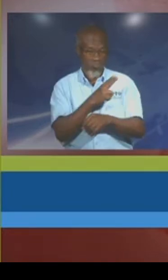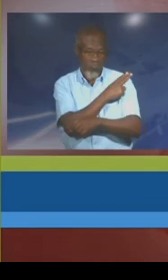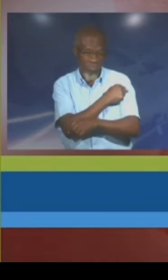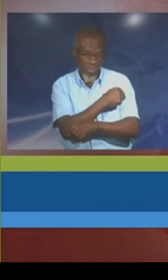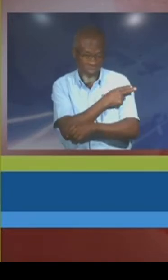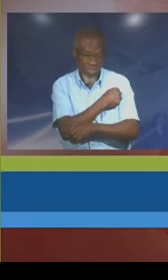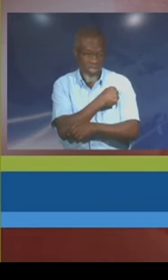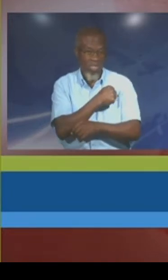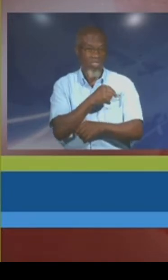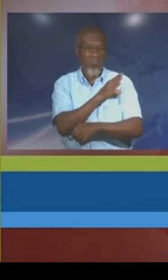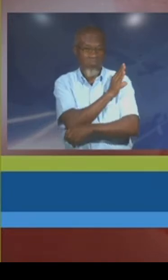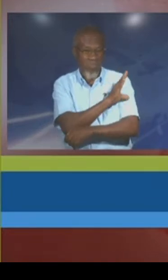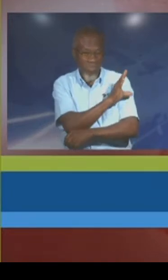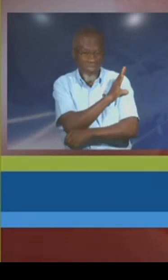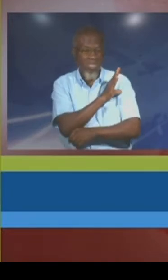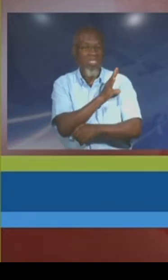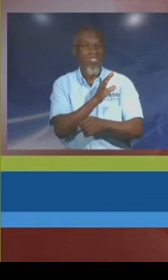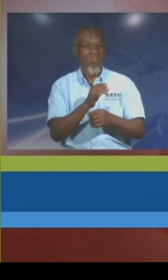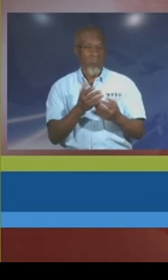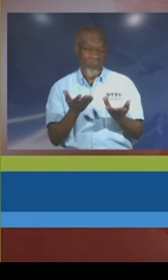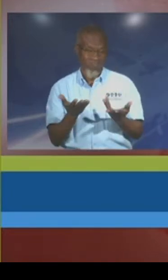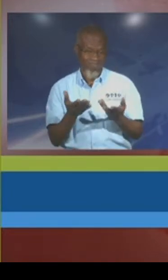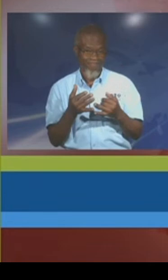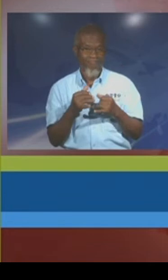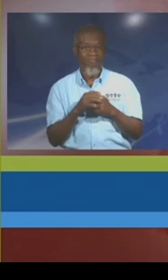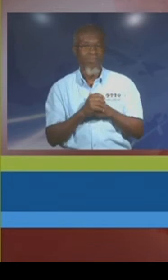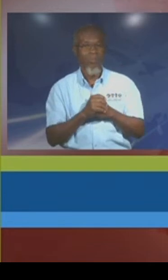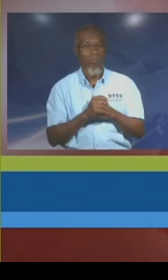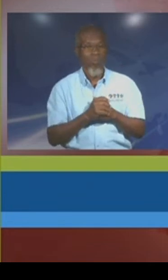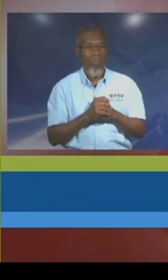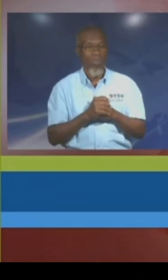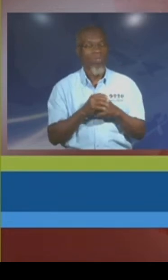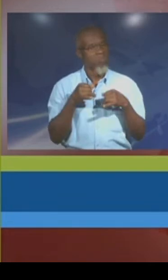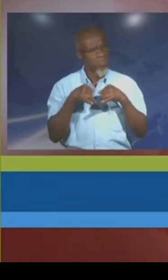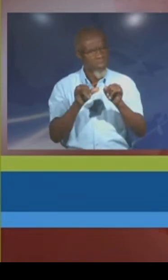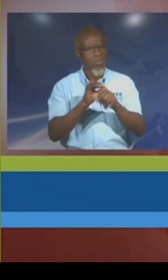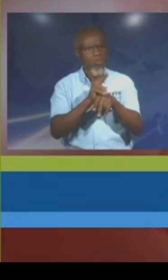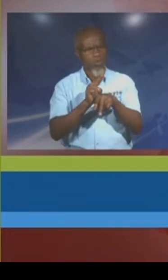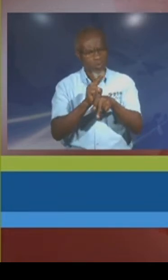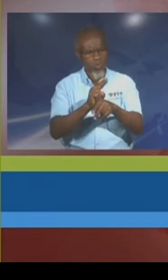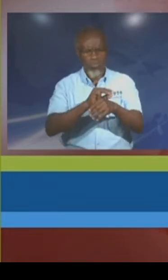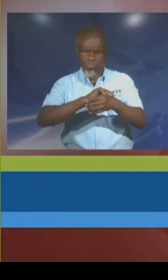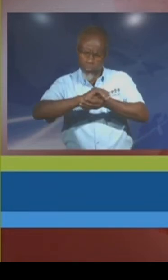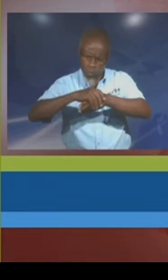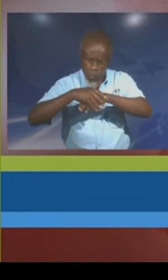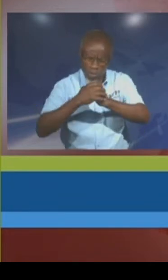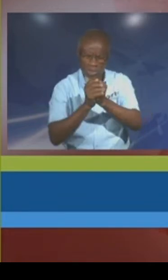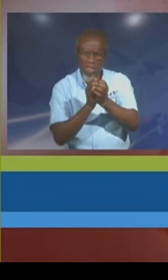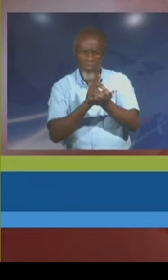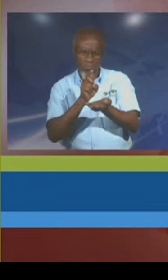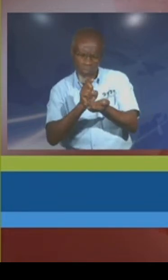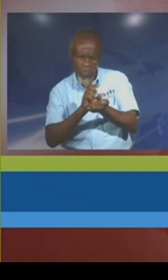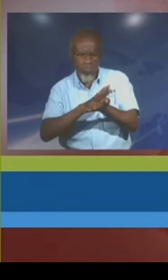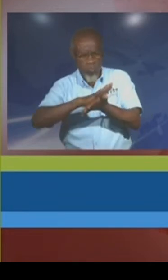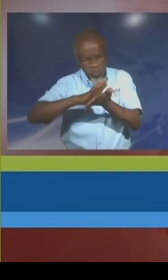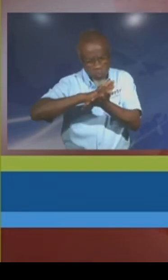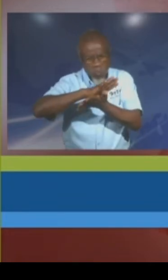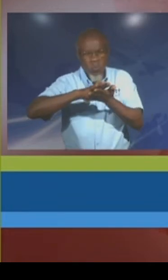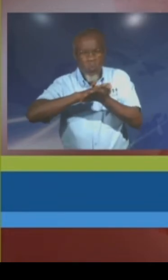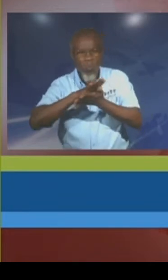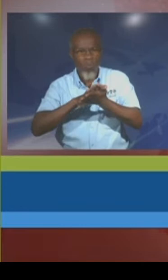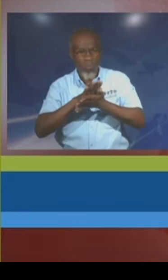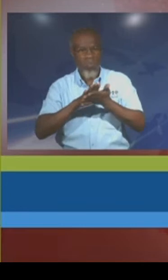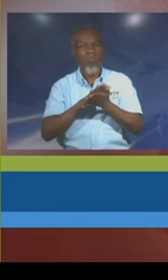necessitates the practice of other public health measures in order to reduce your risk of contracting or spreading COVID-19. And of course, as we have said before,